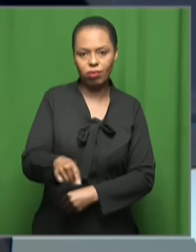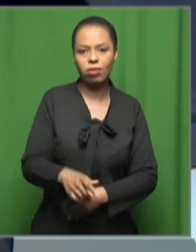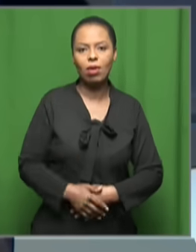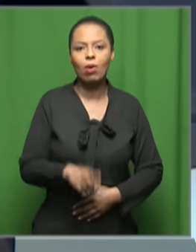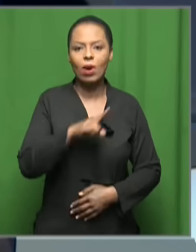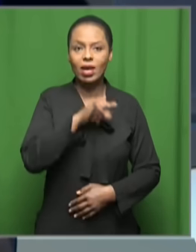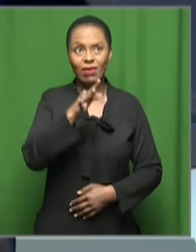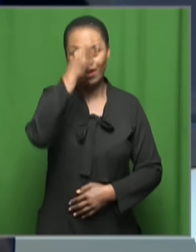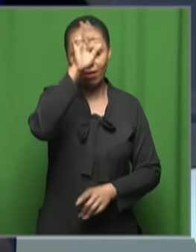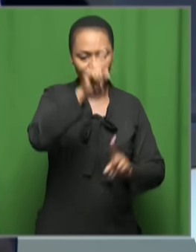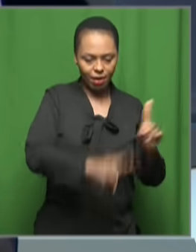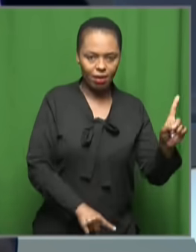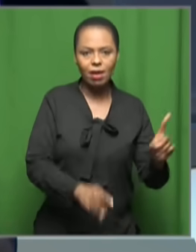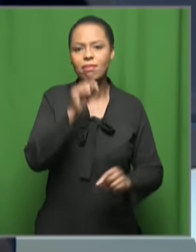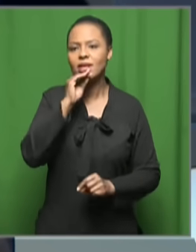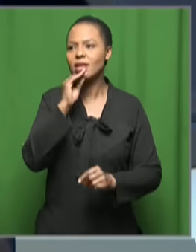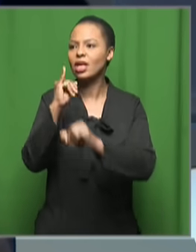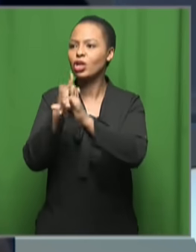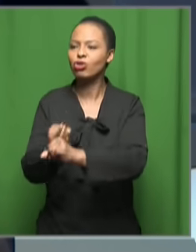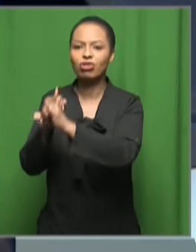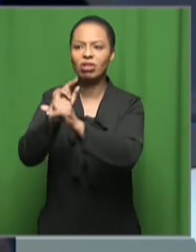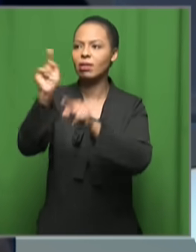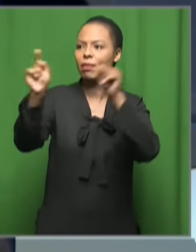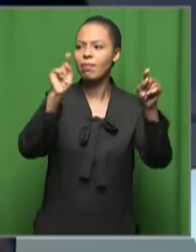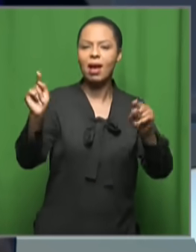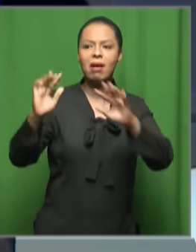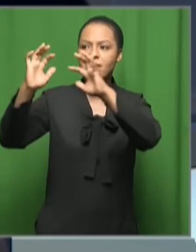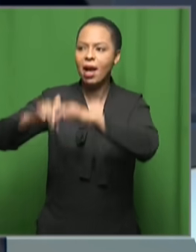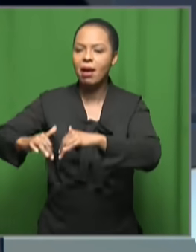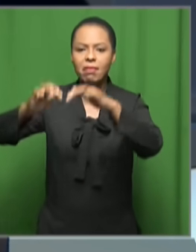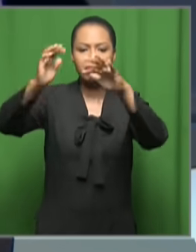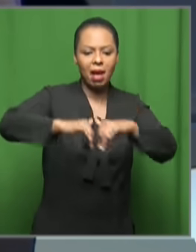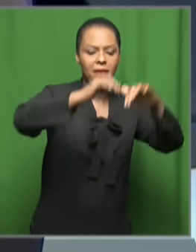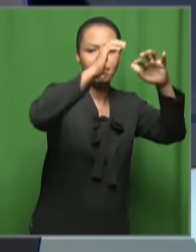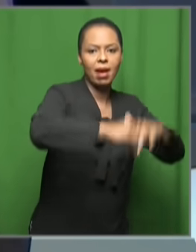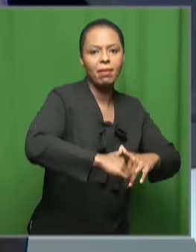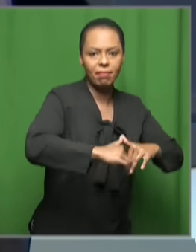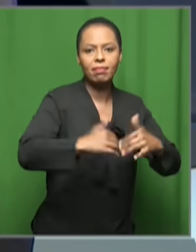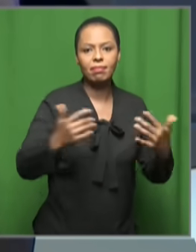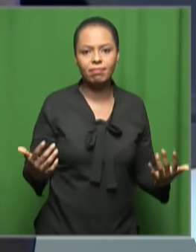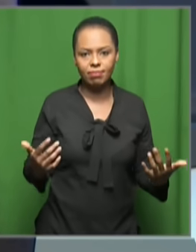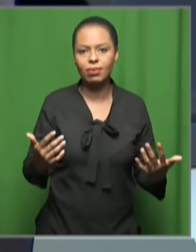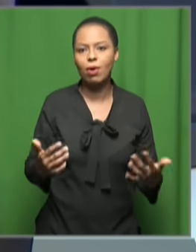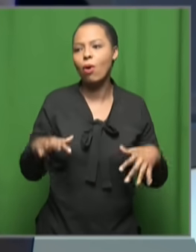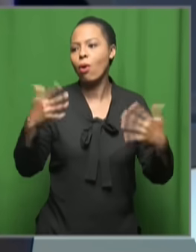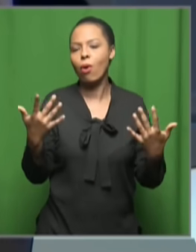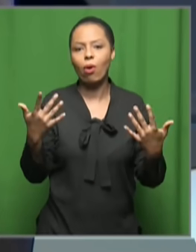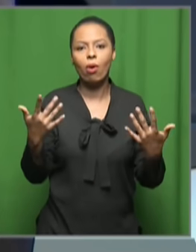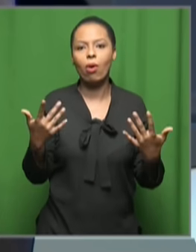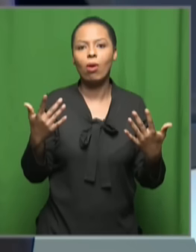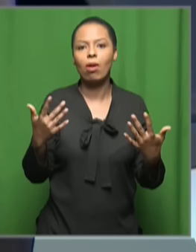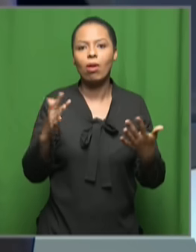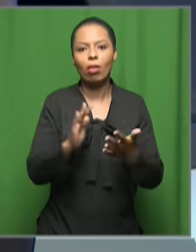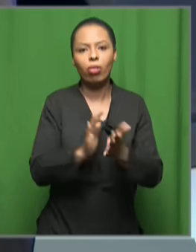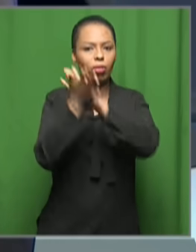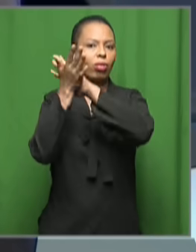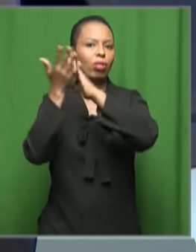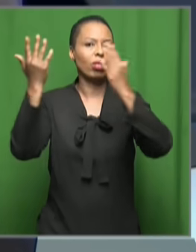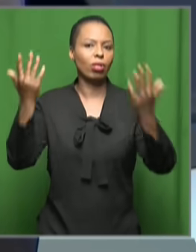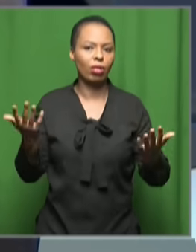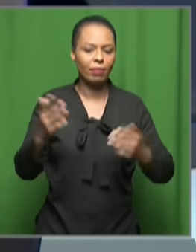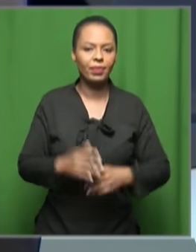of institutions. Sometimes it's not only the collapse of institutions, but it's the absence of institutions. If you go to a country like